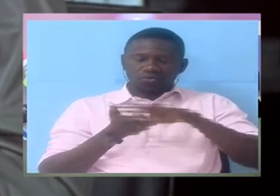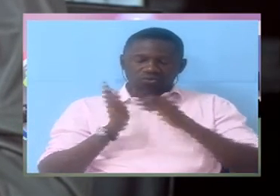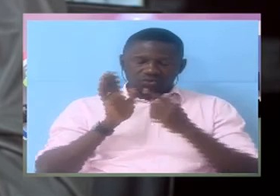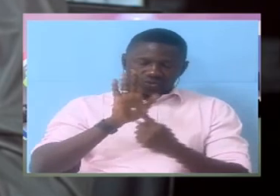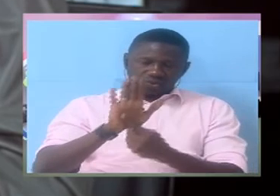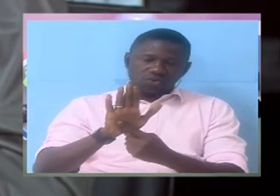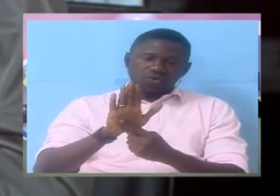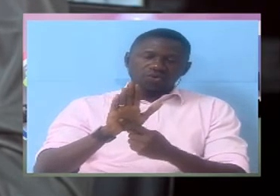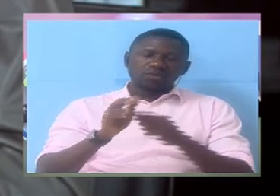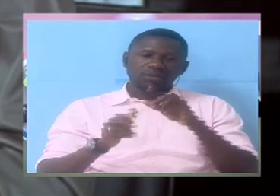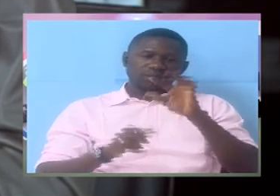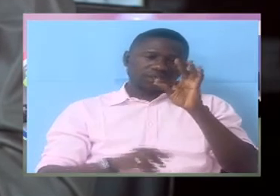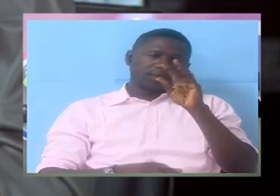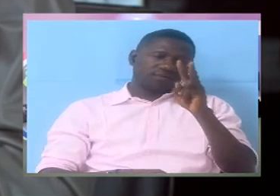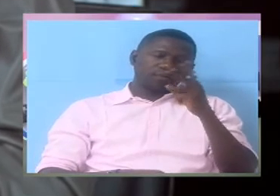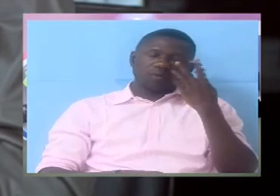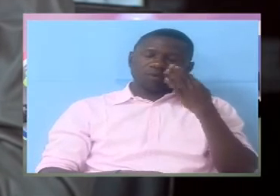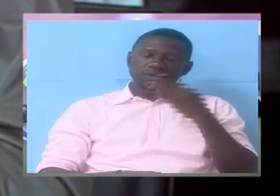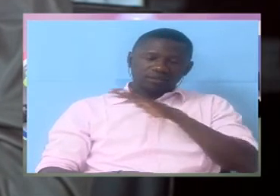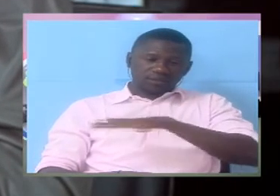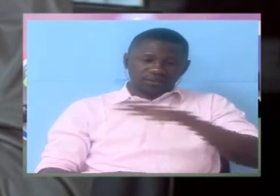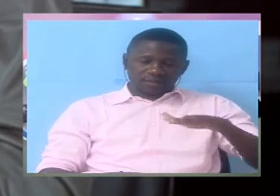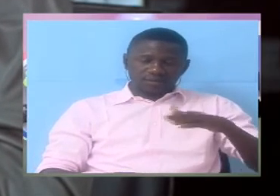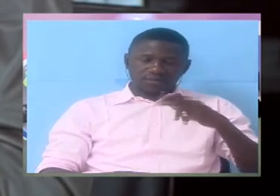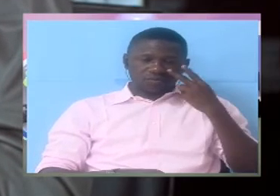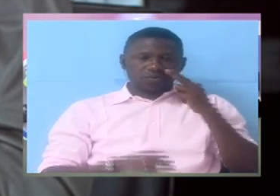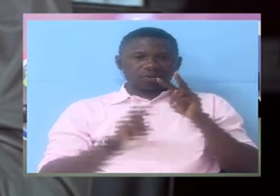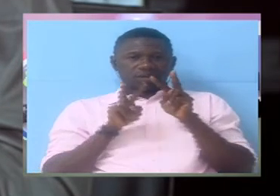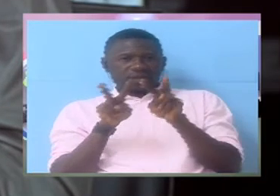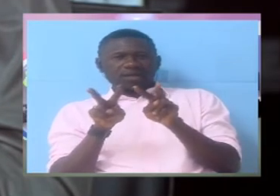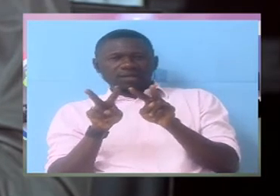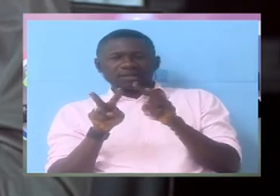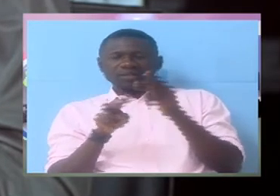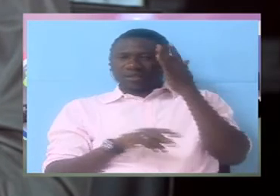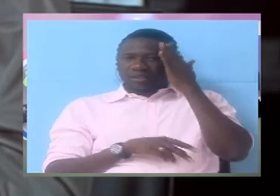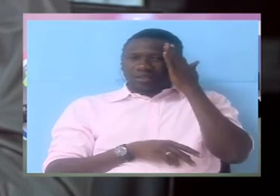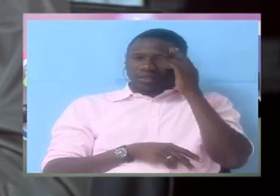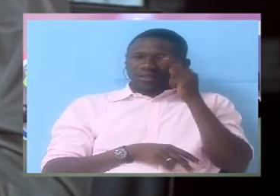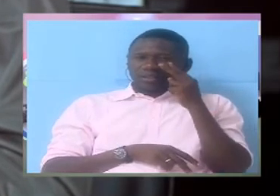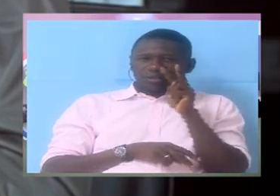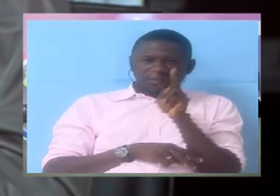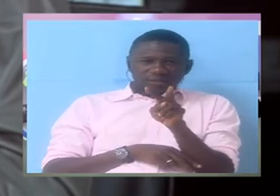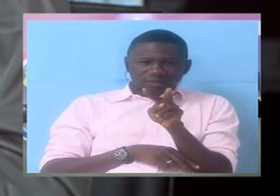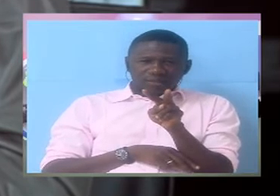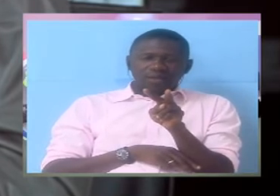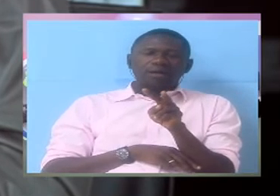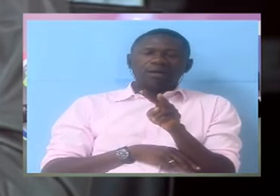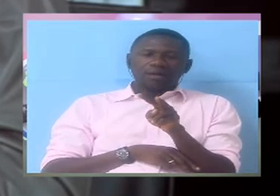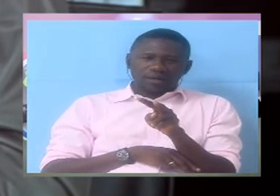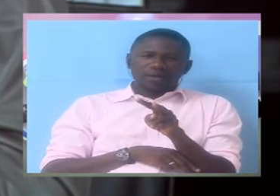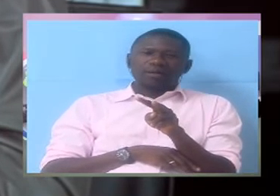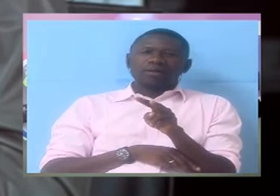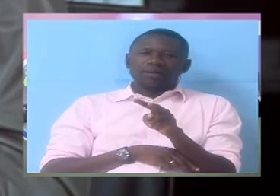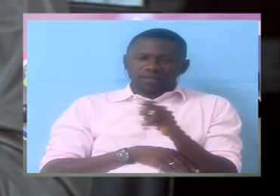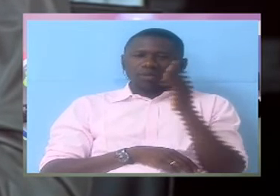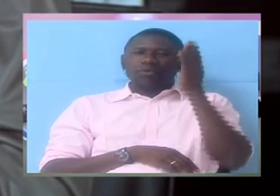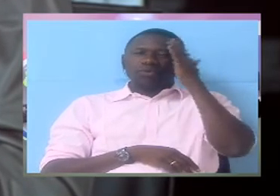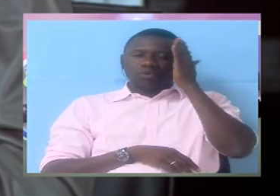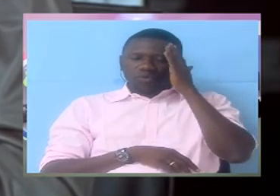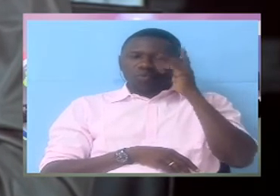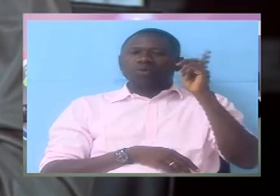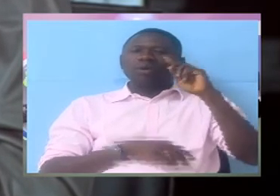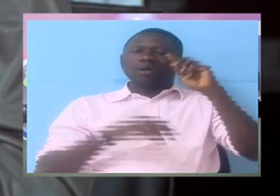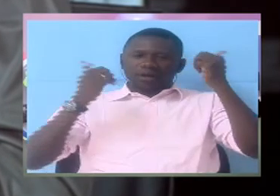down and watch TV. And if they see these things on TV, well, they will know exactly what has been happening.